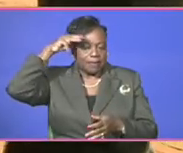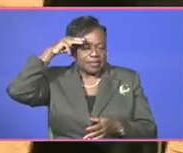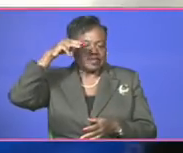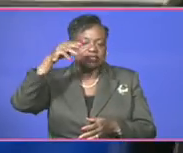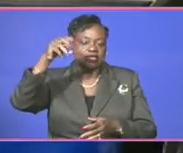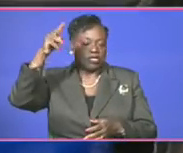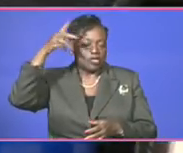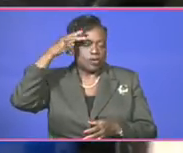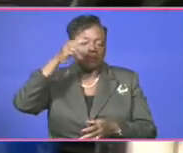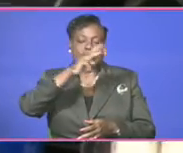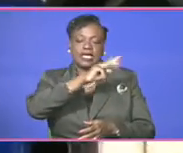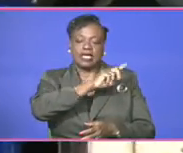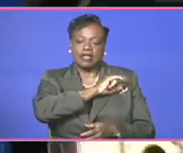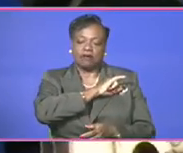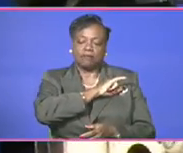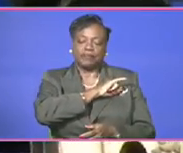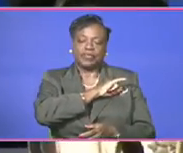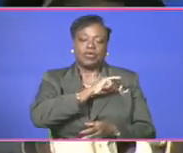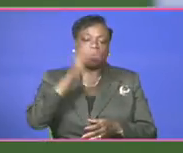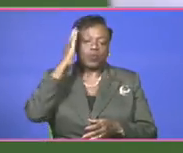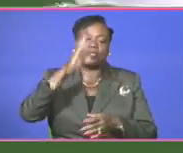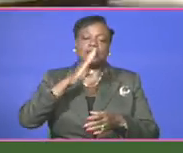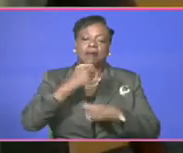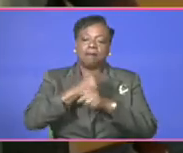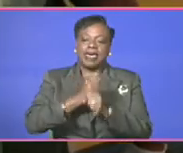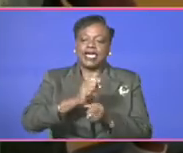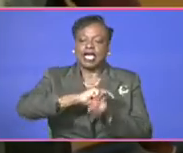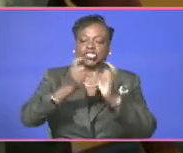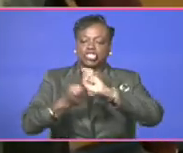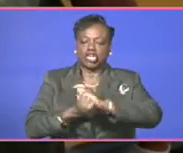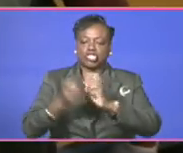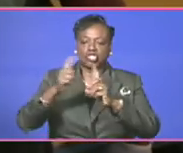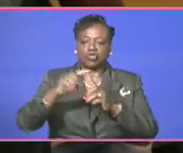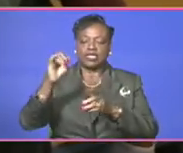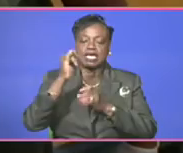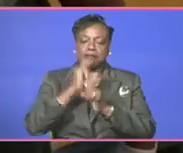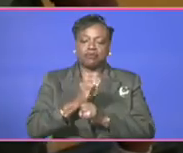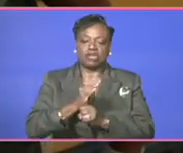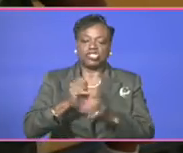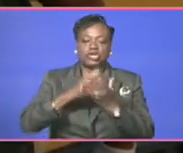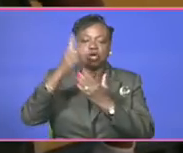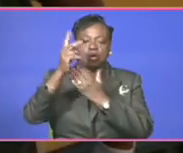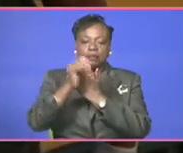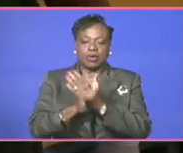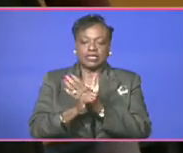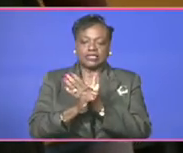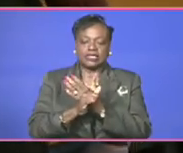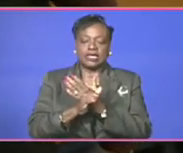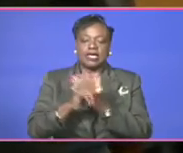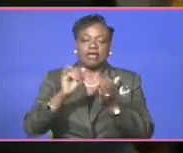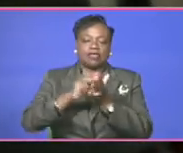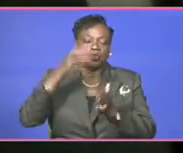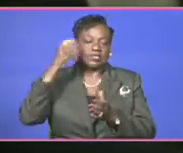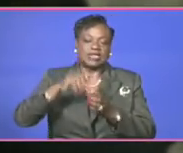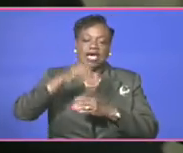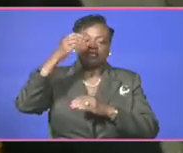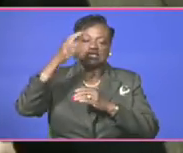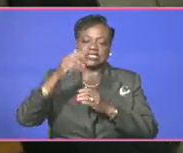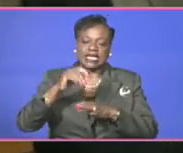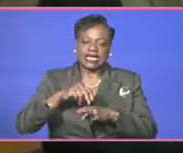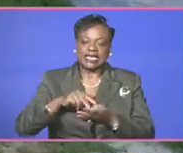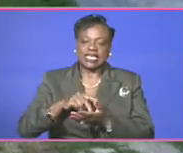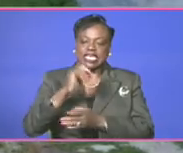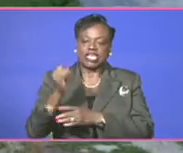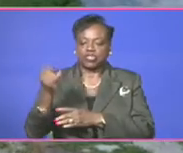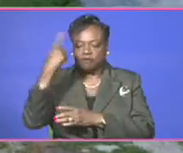sweeping changes to the immigration policy to allow a quicker response to what has been an outstanding issue for years. First up is changing